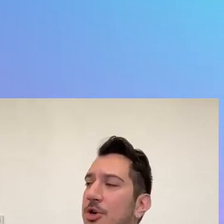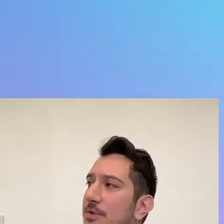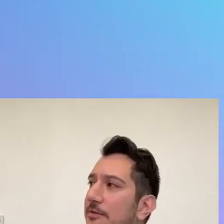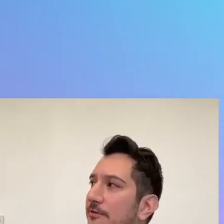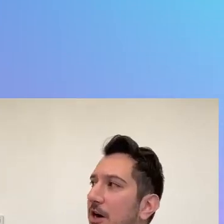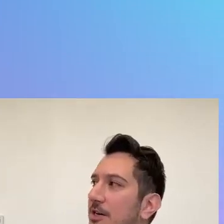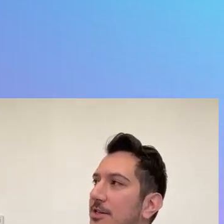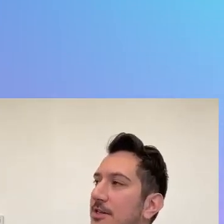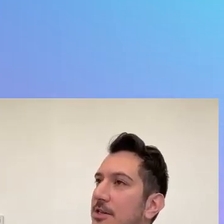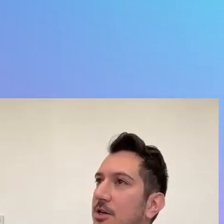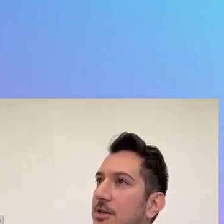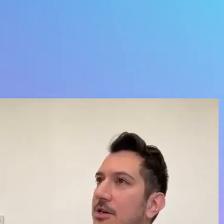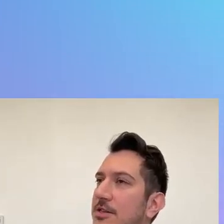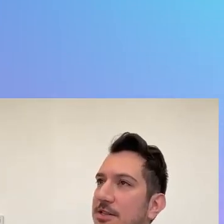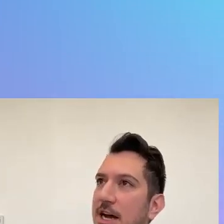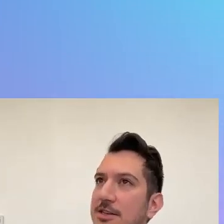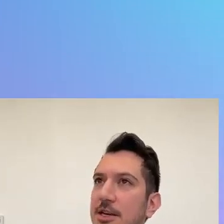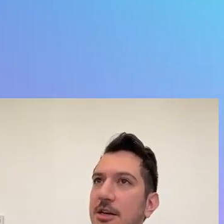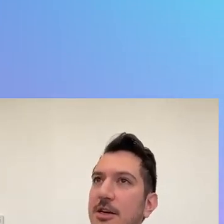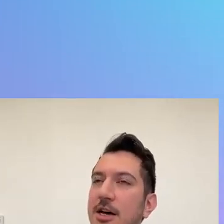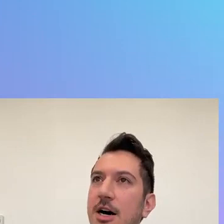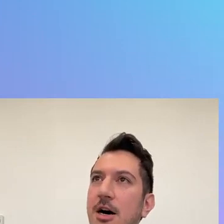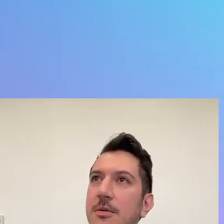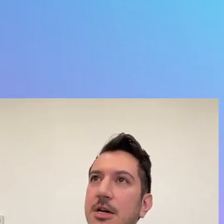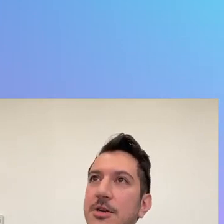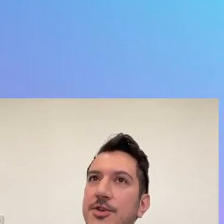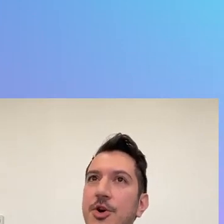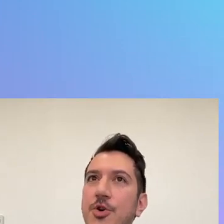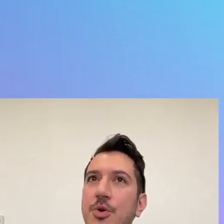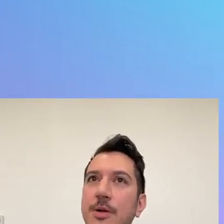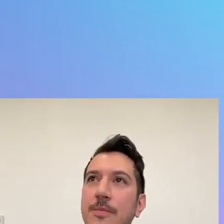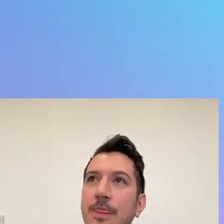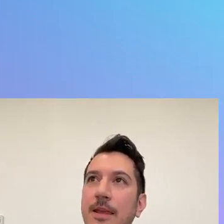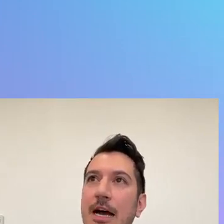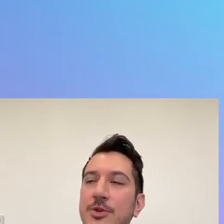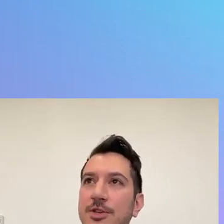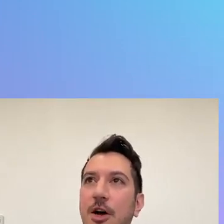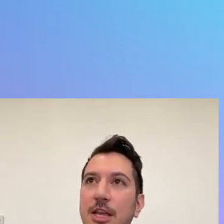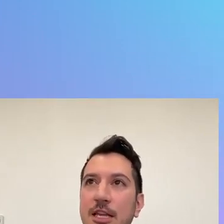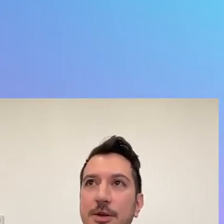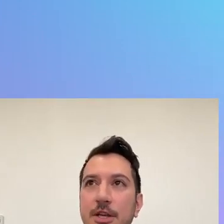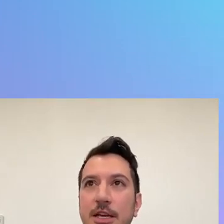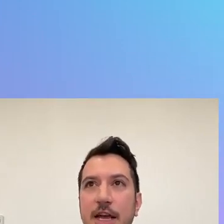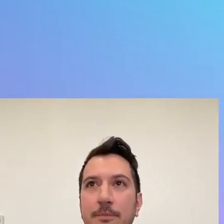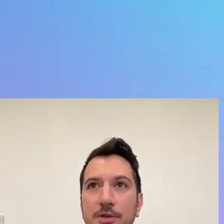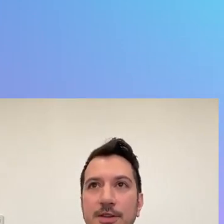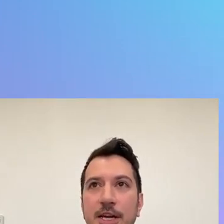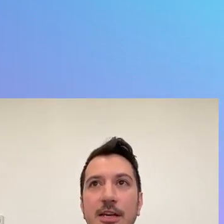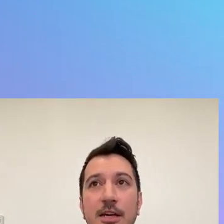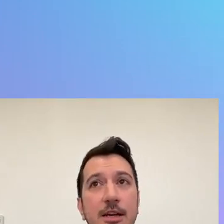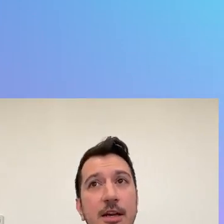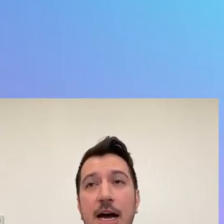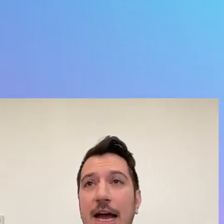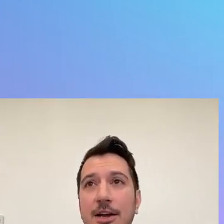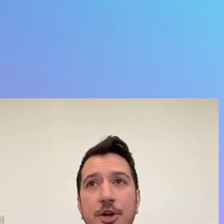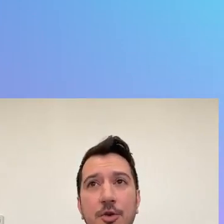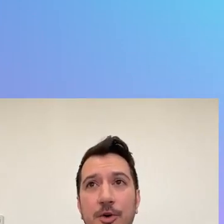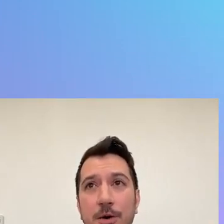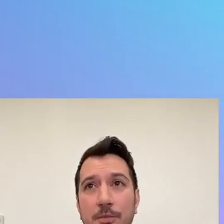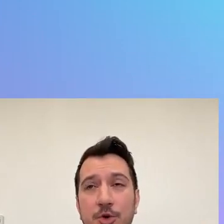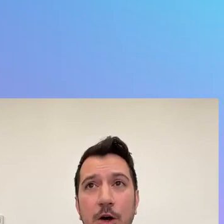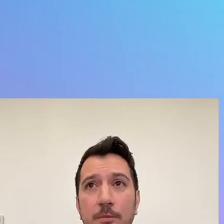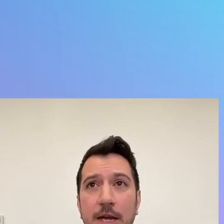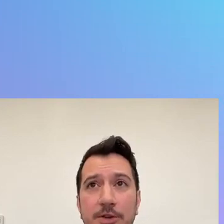In terms of font sizing, so as we saw, like in some of the examples, like I had to